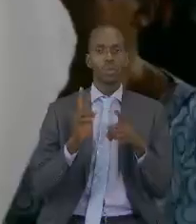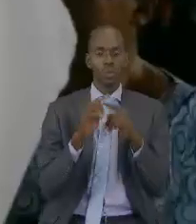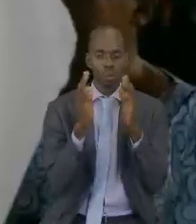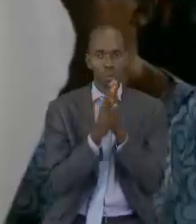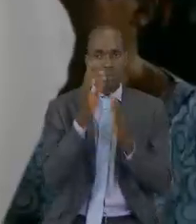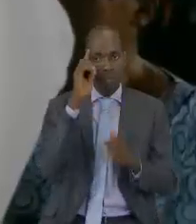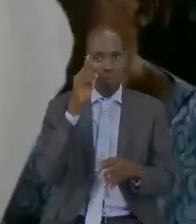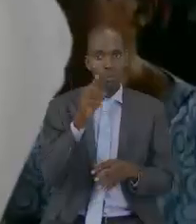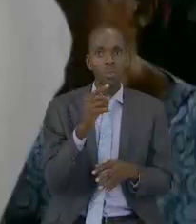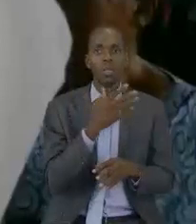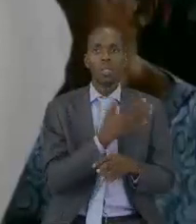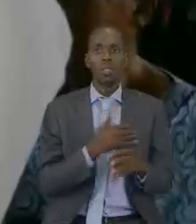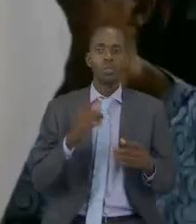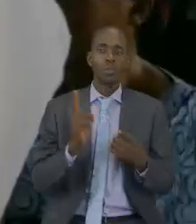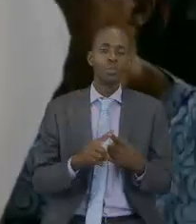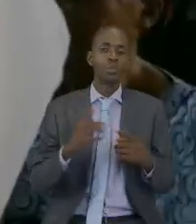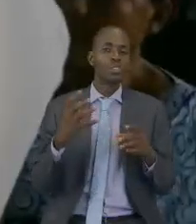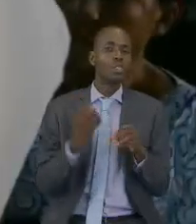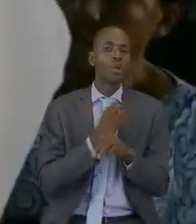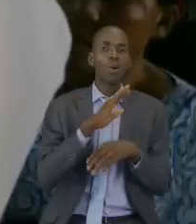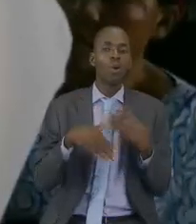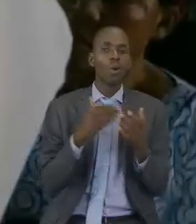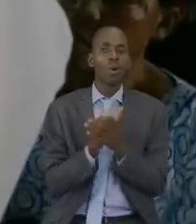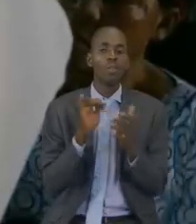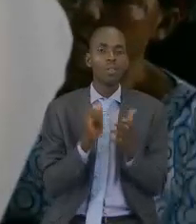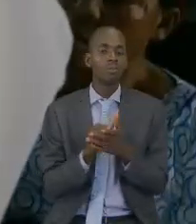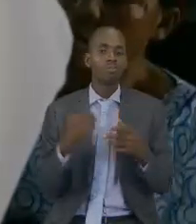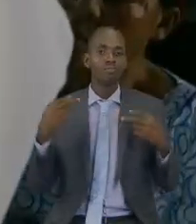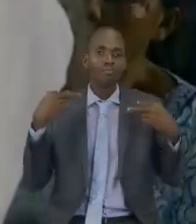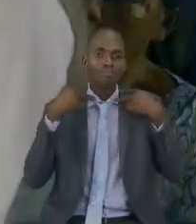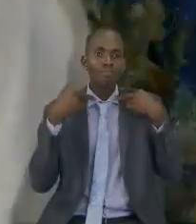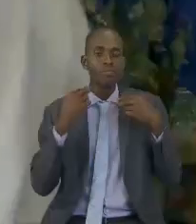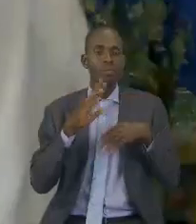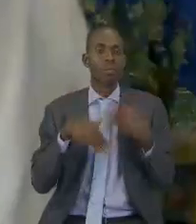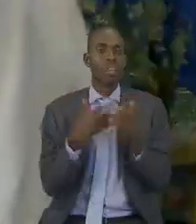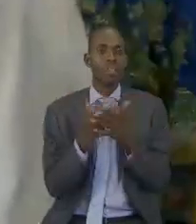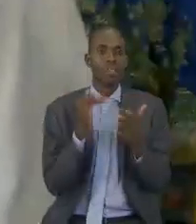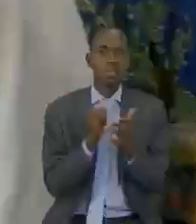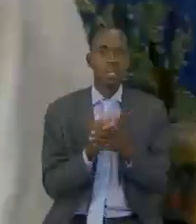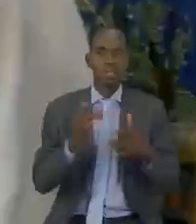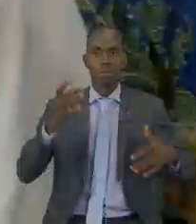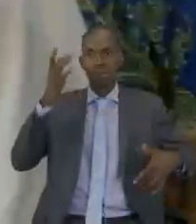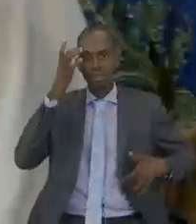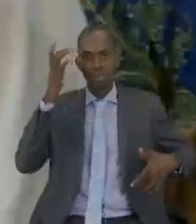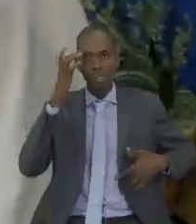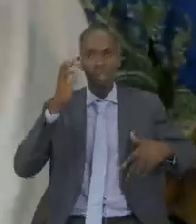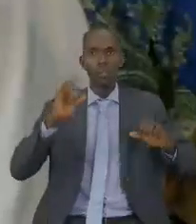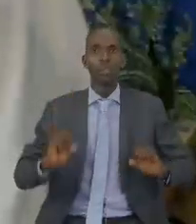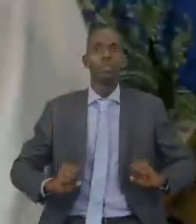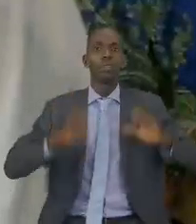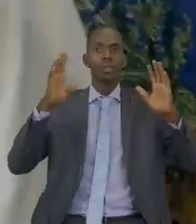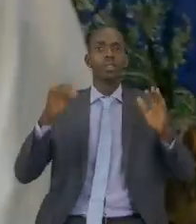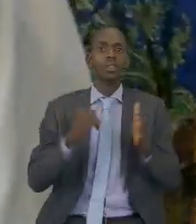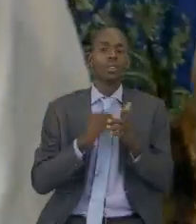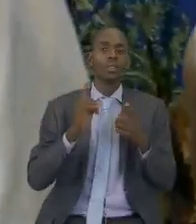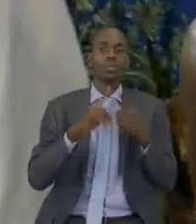to take all that yoke, all that infirmity, all that sickness, hand them to the Lord, and for you